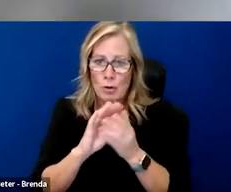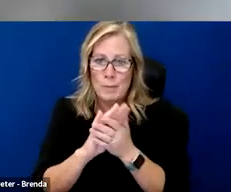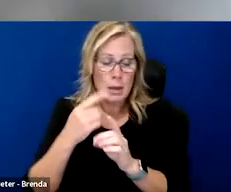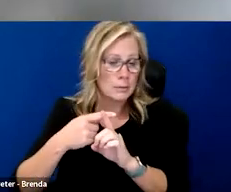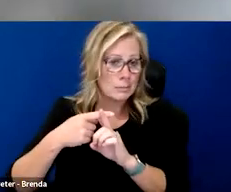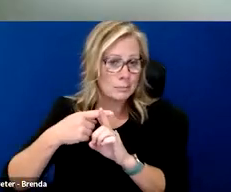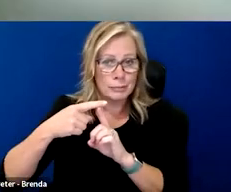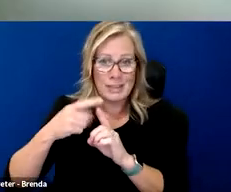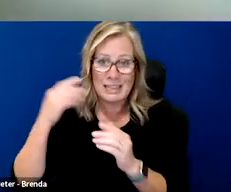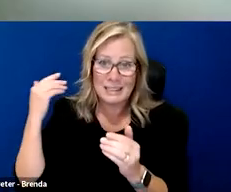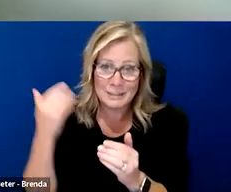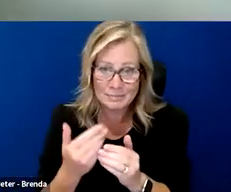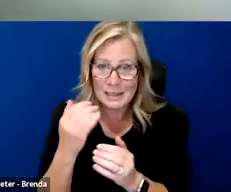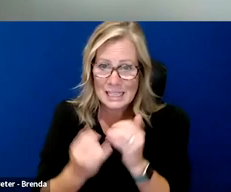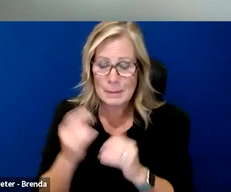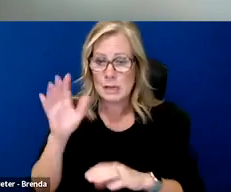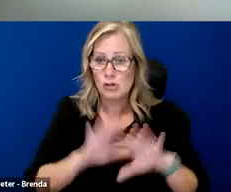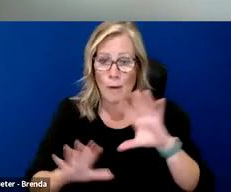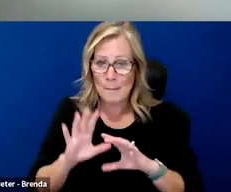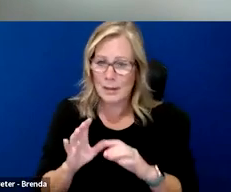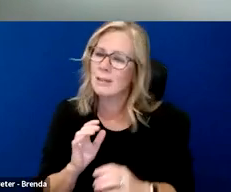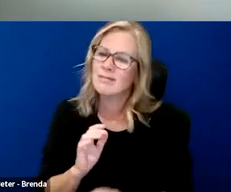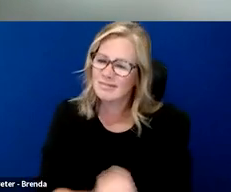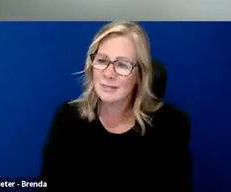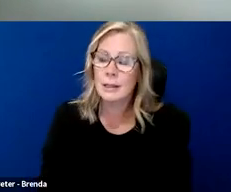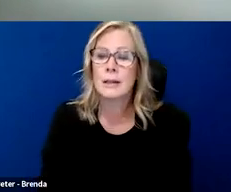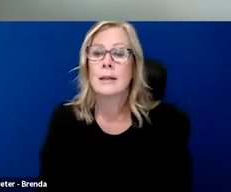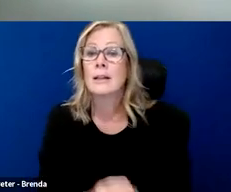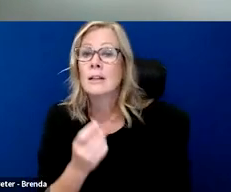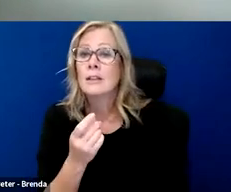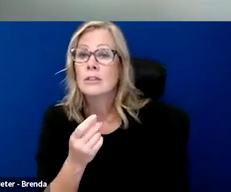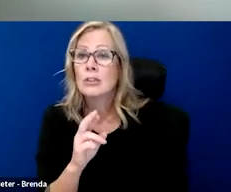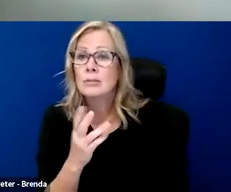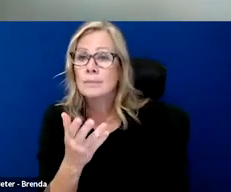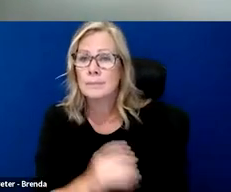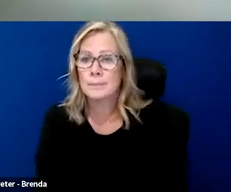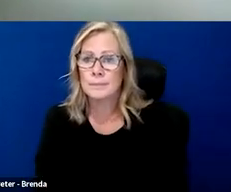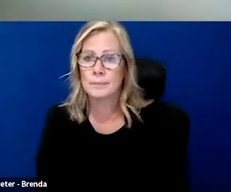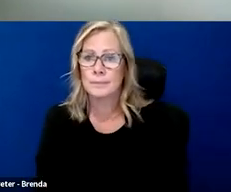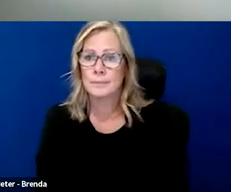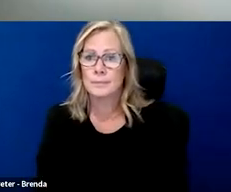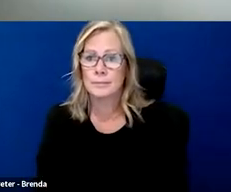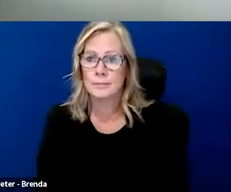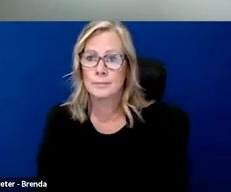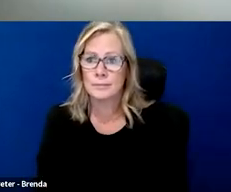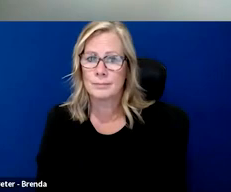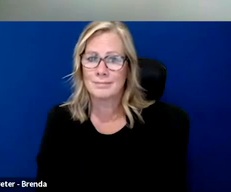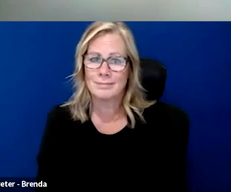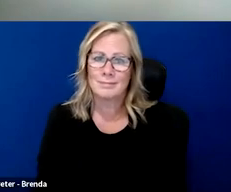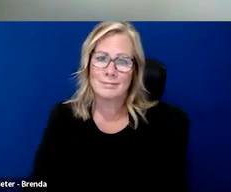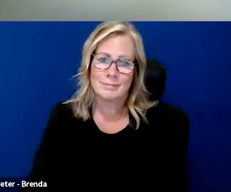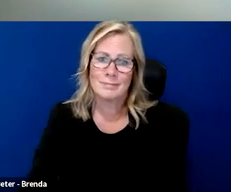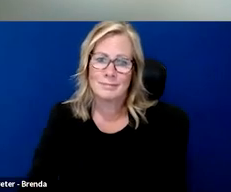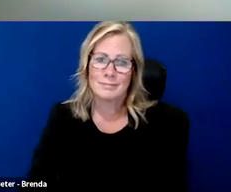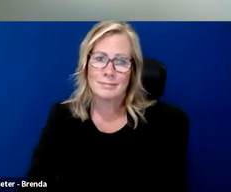Schwandt? Yeah, just to close up, I would really want to stress the importance of social